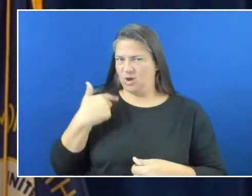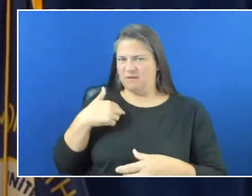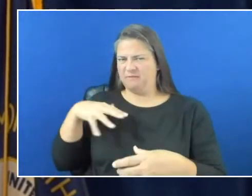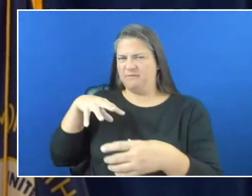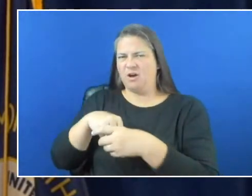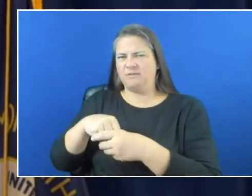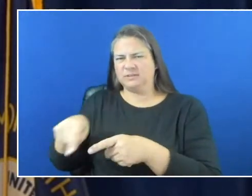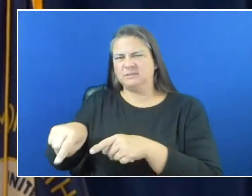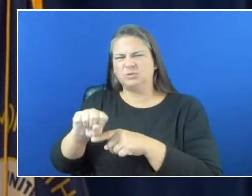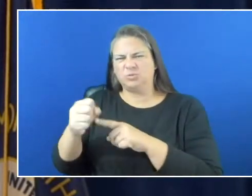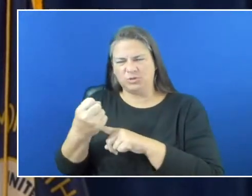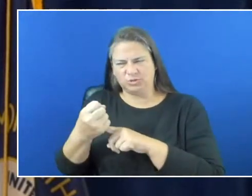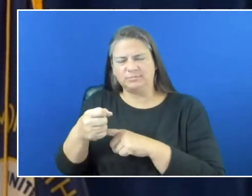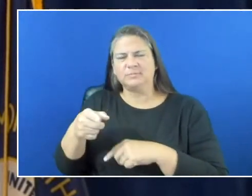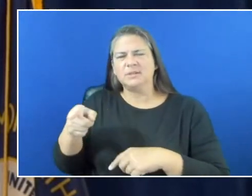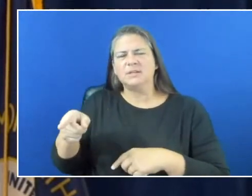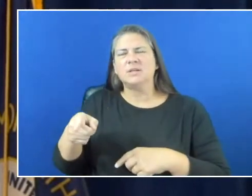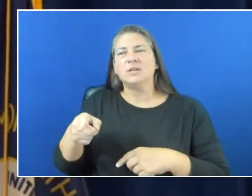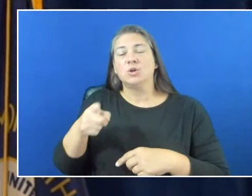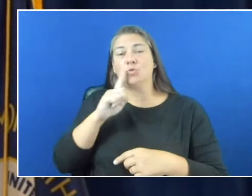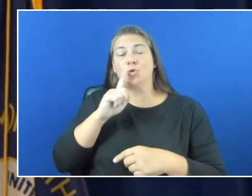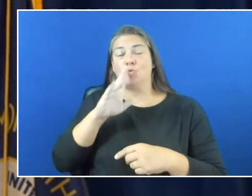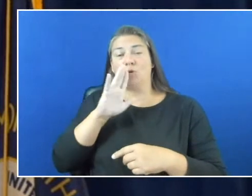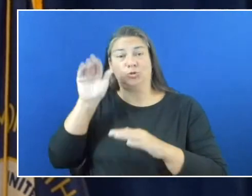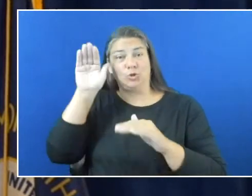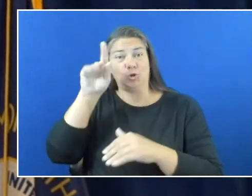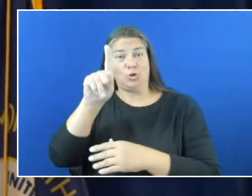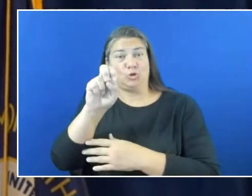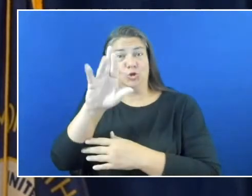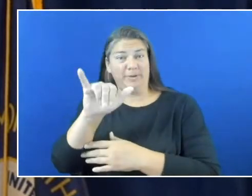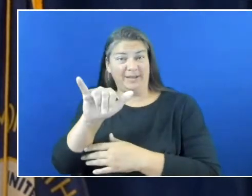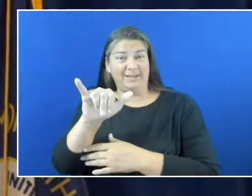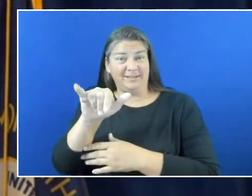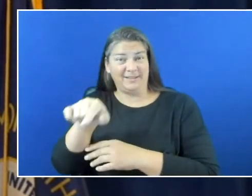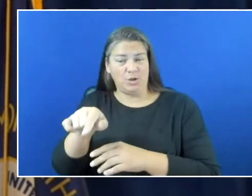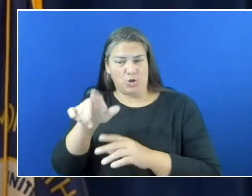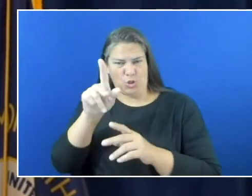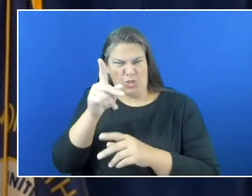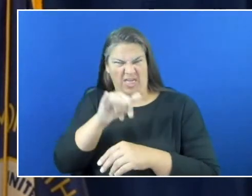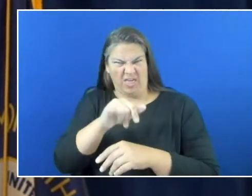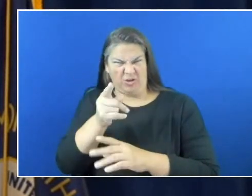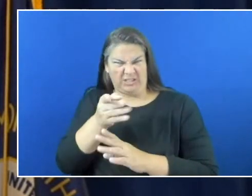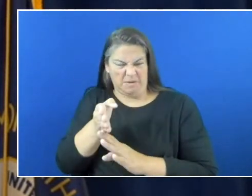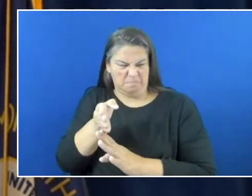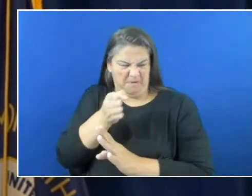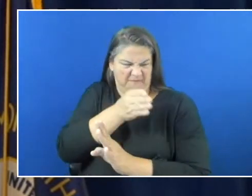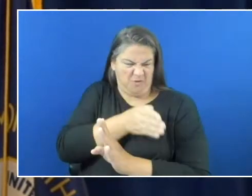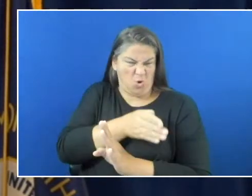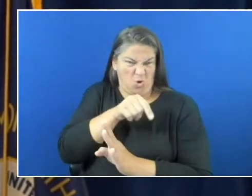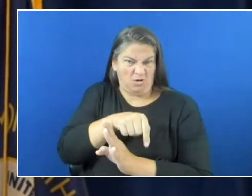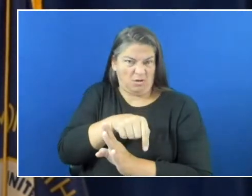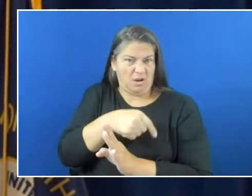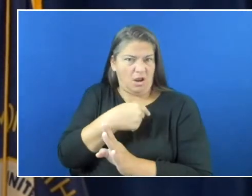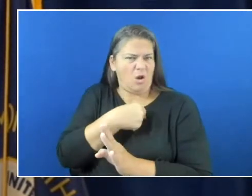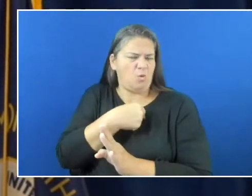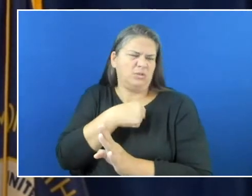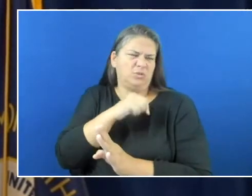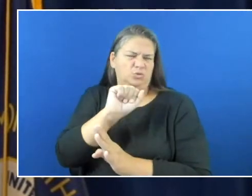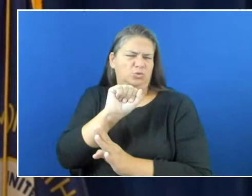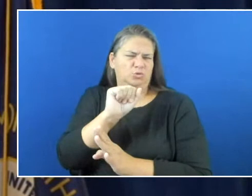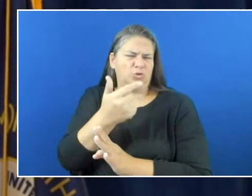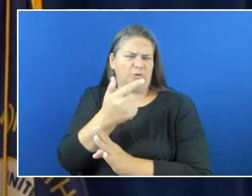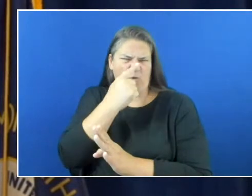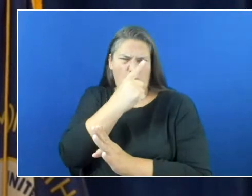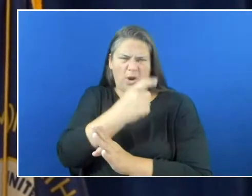was the Thursday before Derby, in that first full year I was serving as Attorney General. There, a